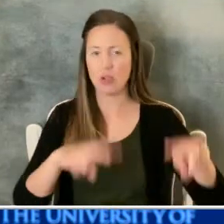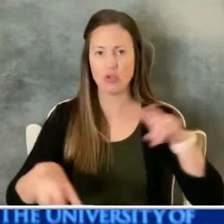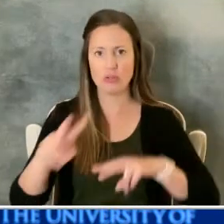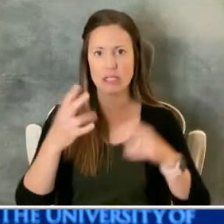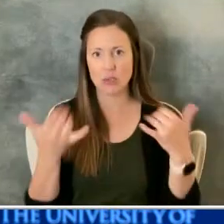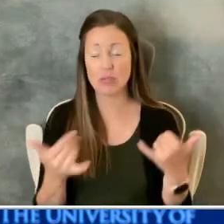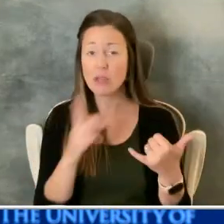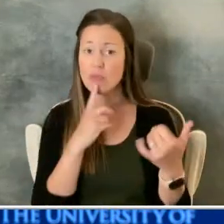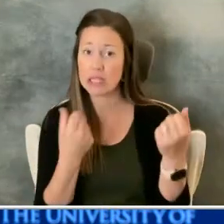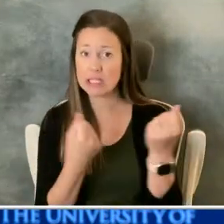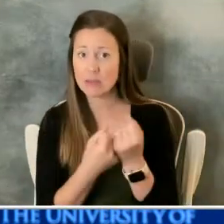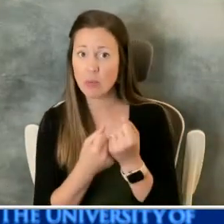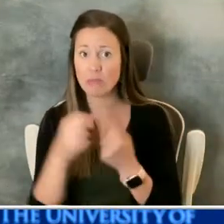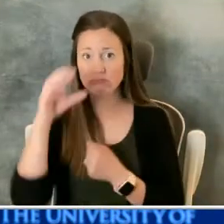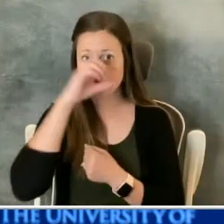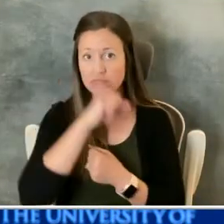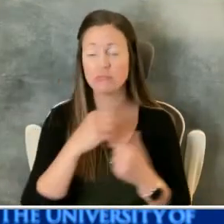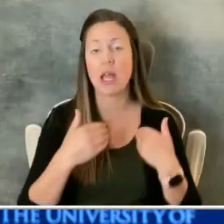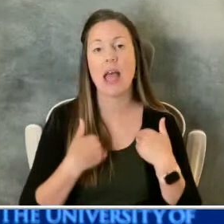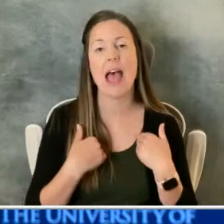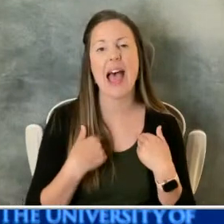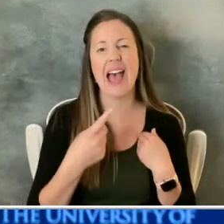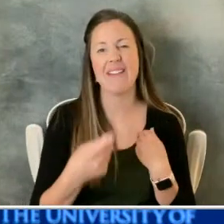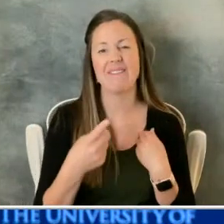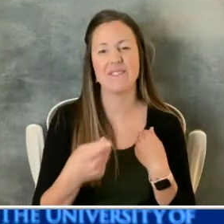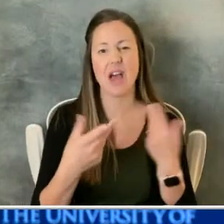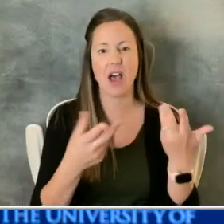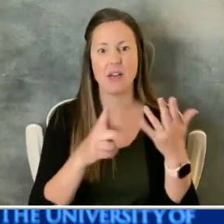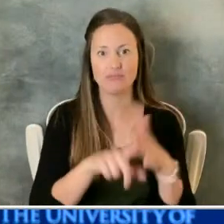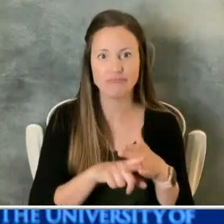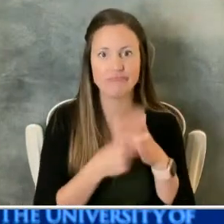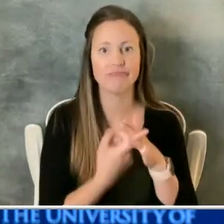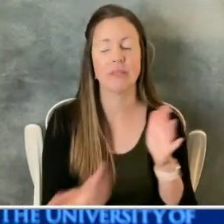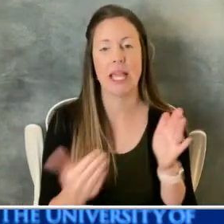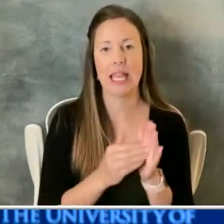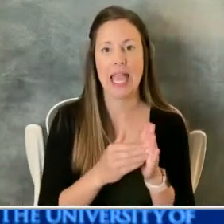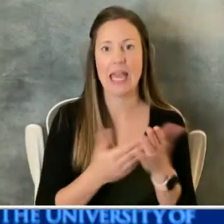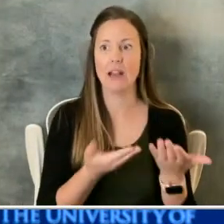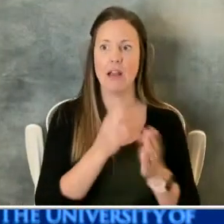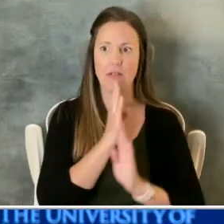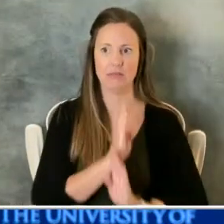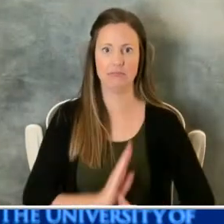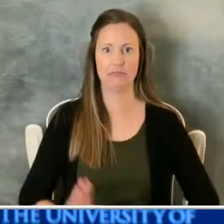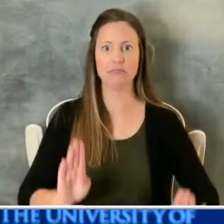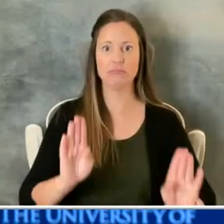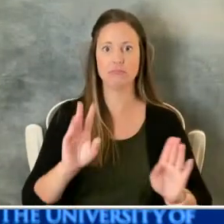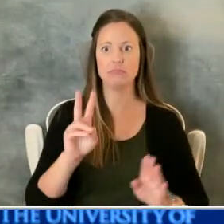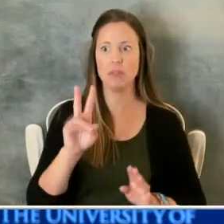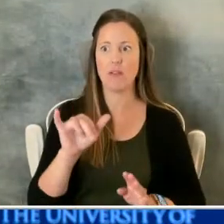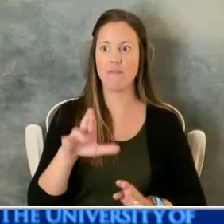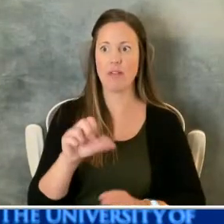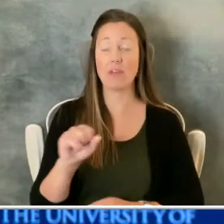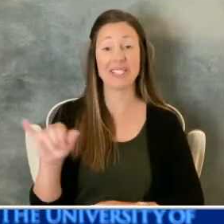is a reactivation of latent viruses in our body, particularly herpes viruses, which most